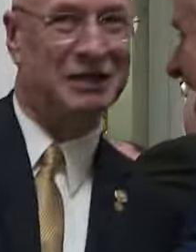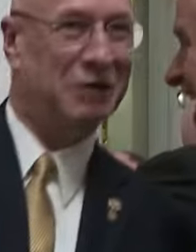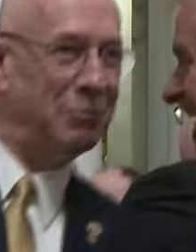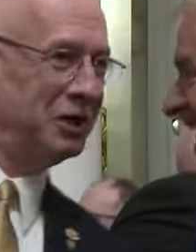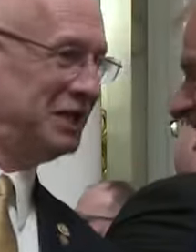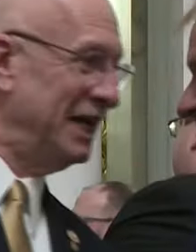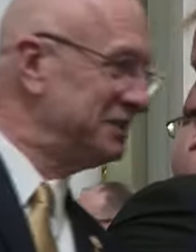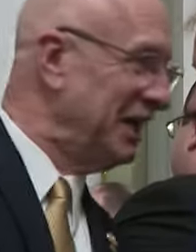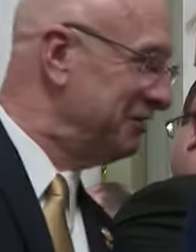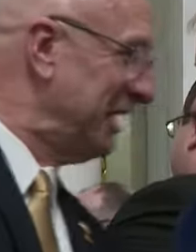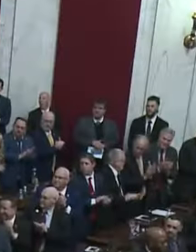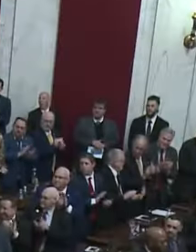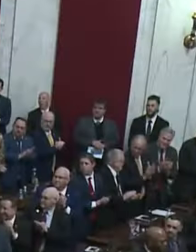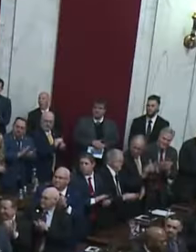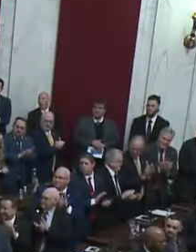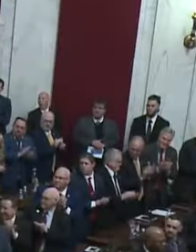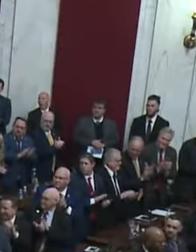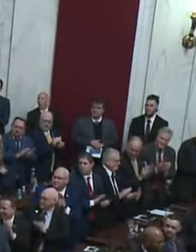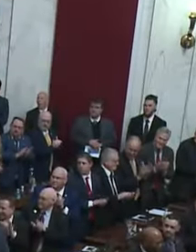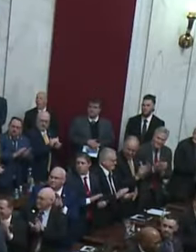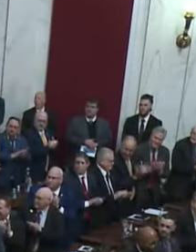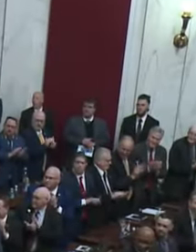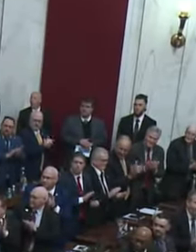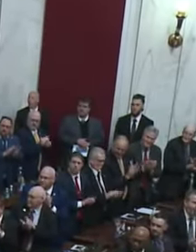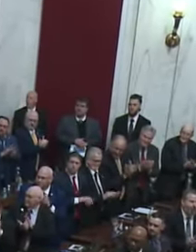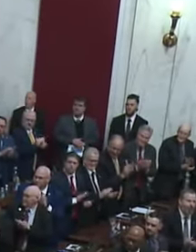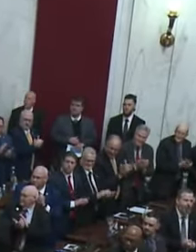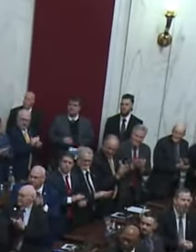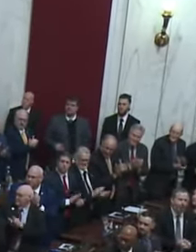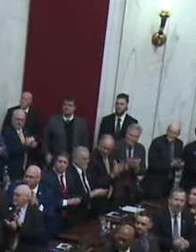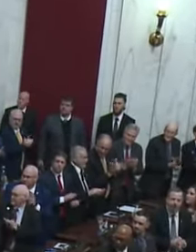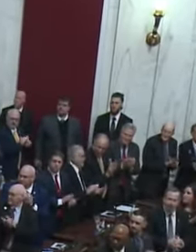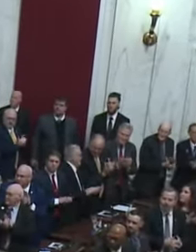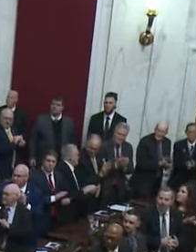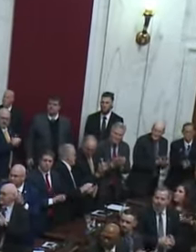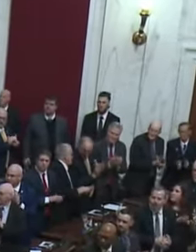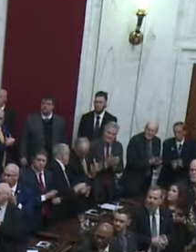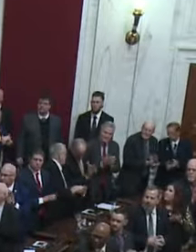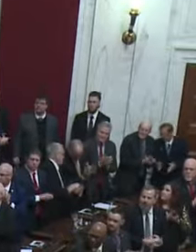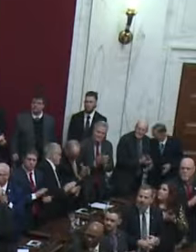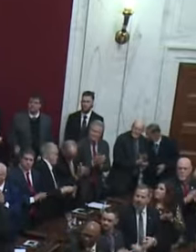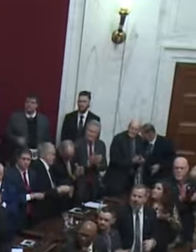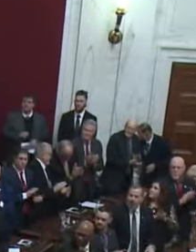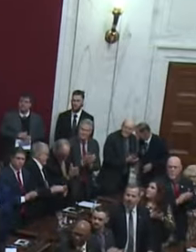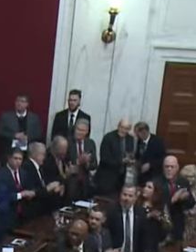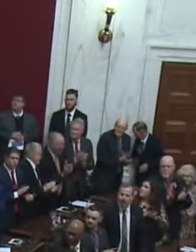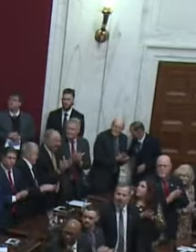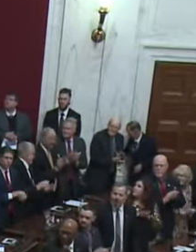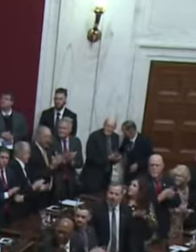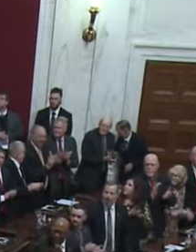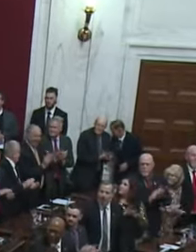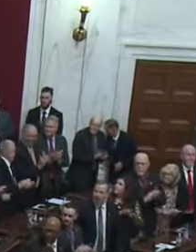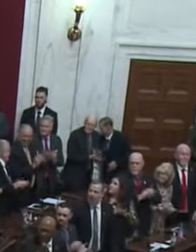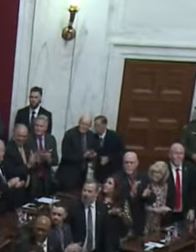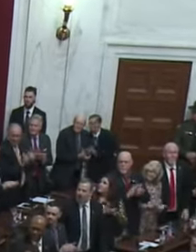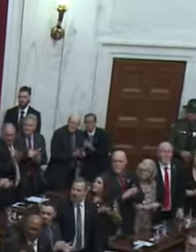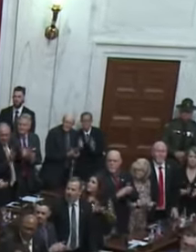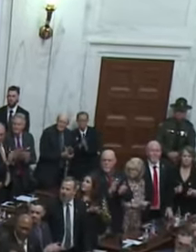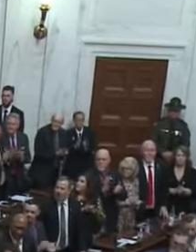You know, there are often surprises in a Justice State of the State address. He brought in a high school cheerleading squad.